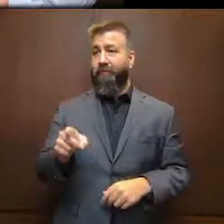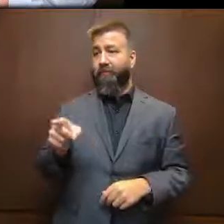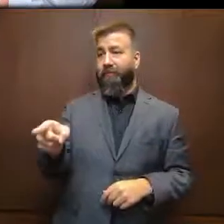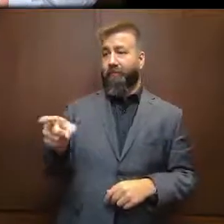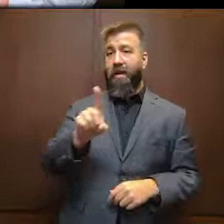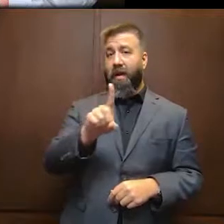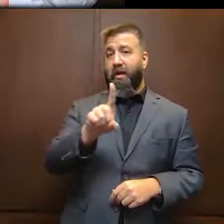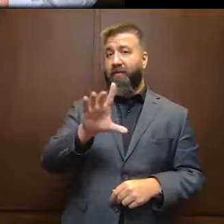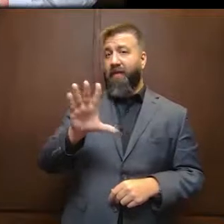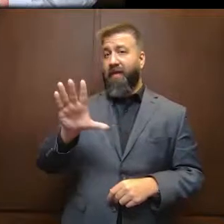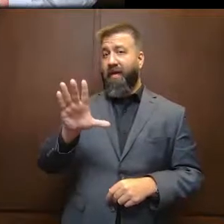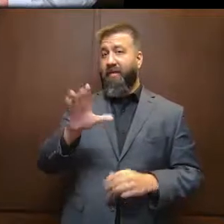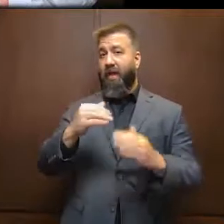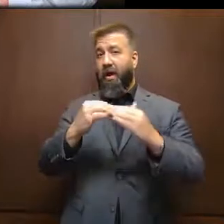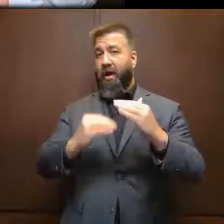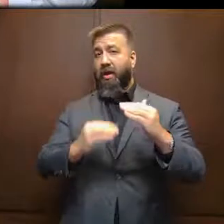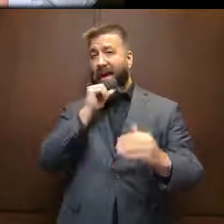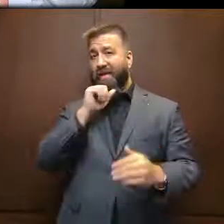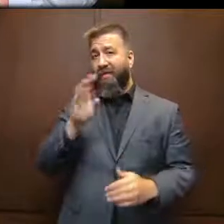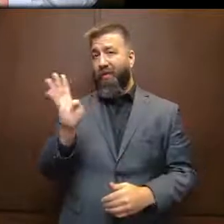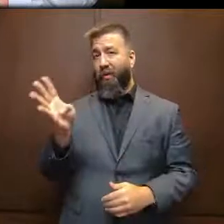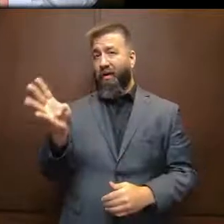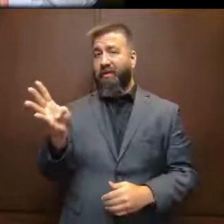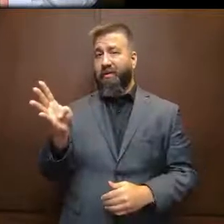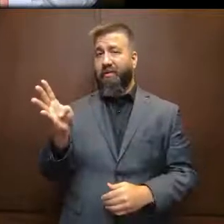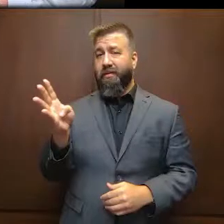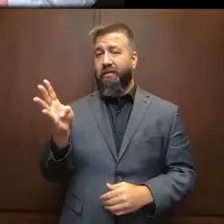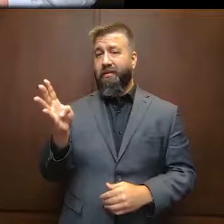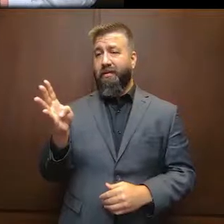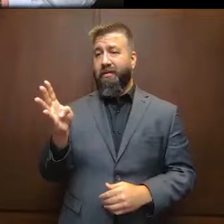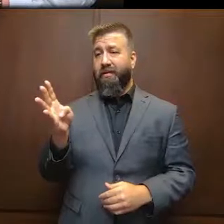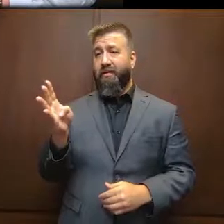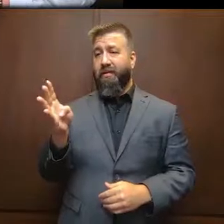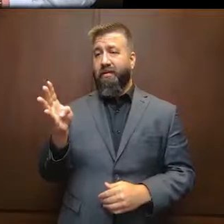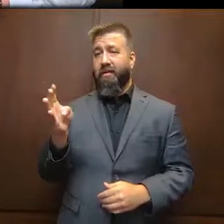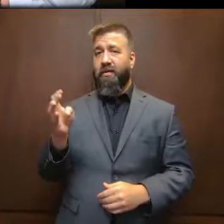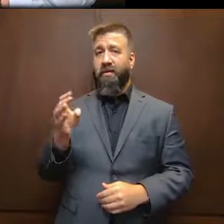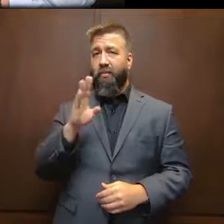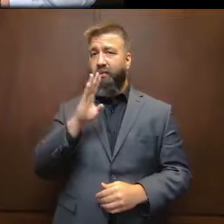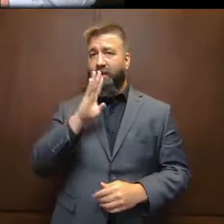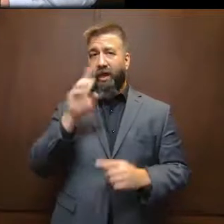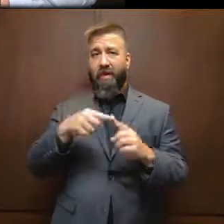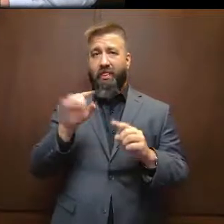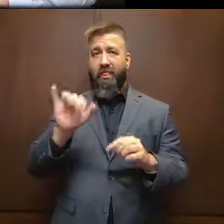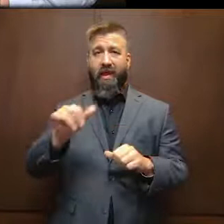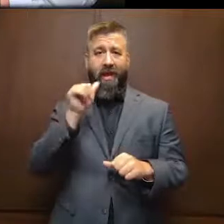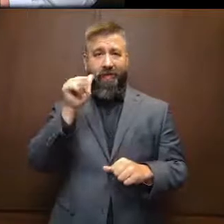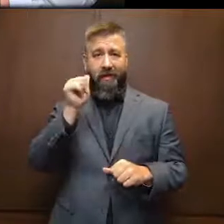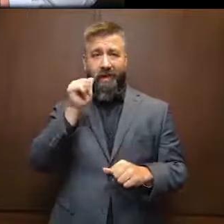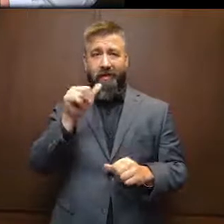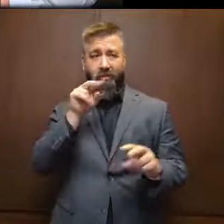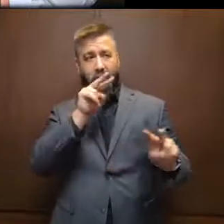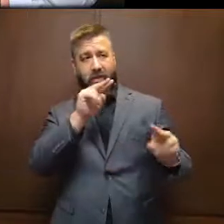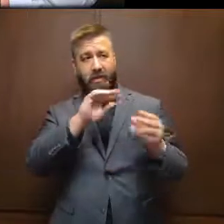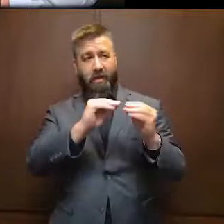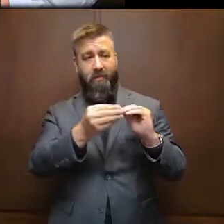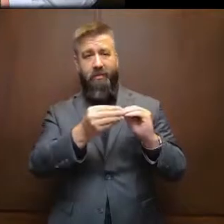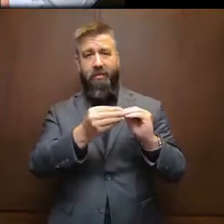155 under the age of 40 is just, we talk about every day. That's a number that we watch, and, the